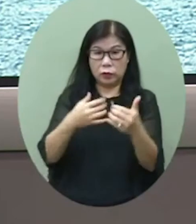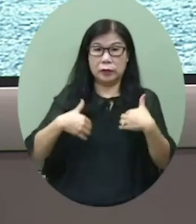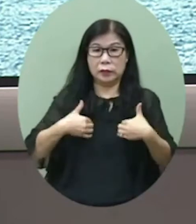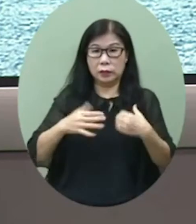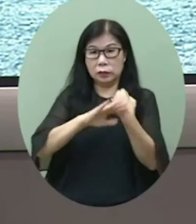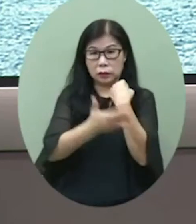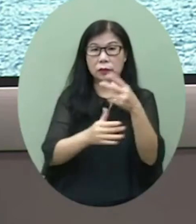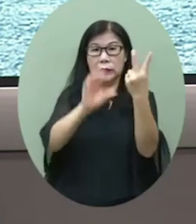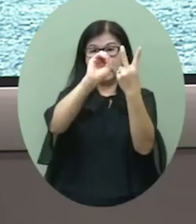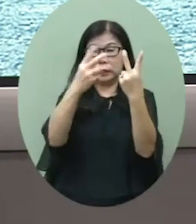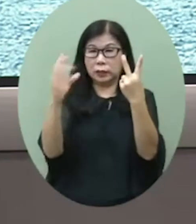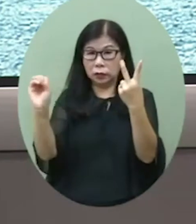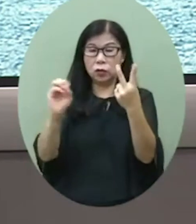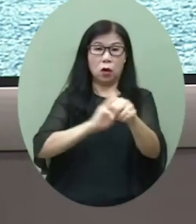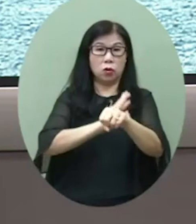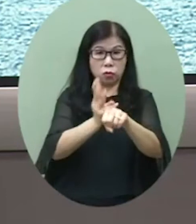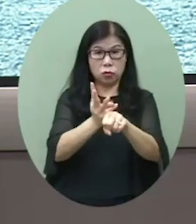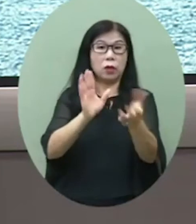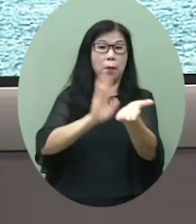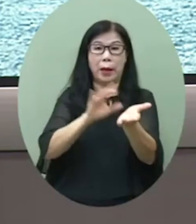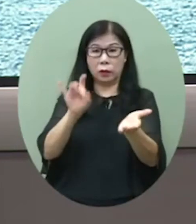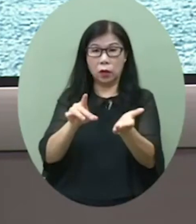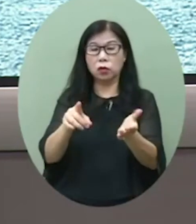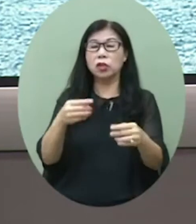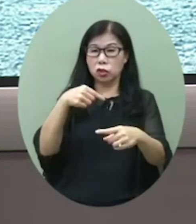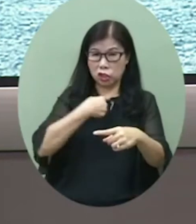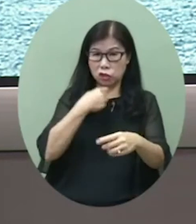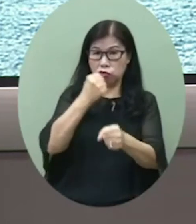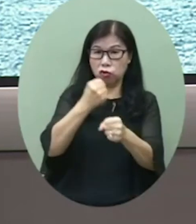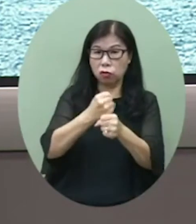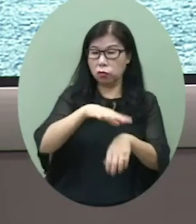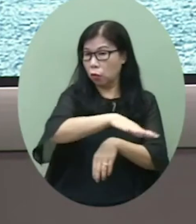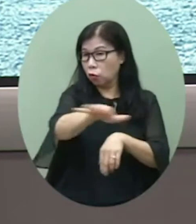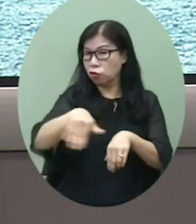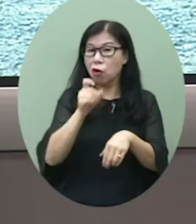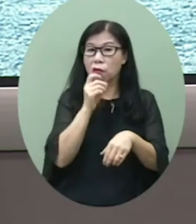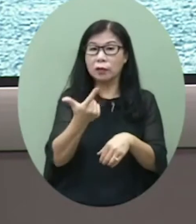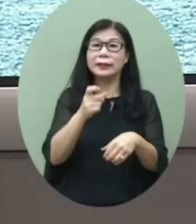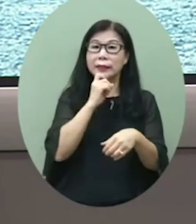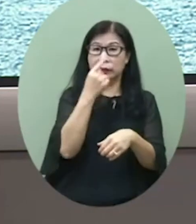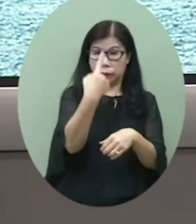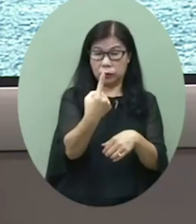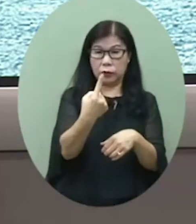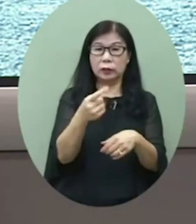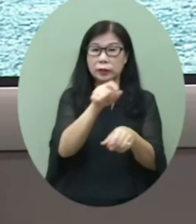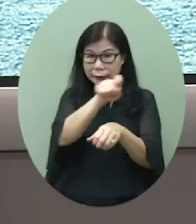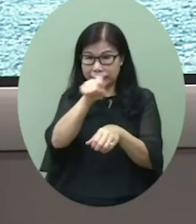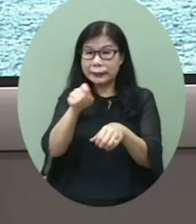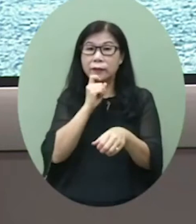of March, the UK passed what is a piece of emergency bill. There's the